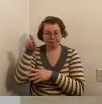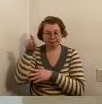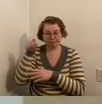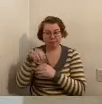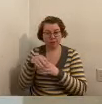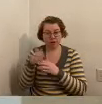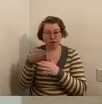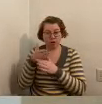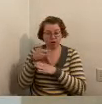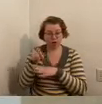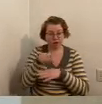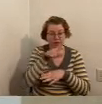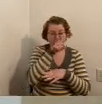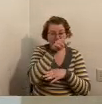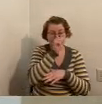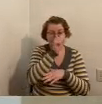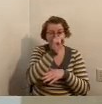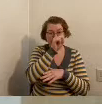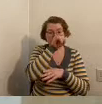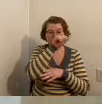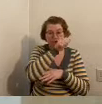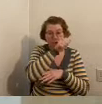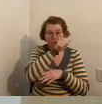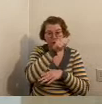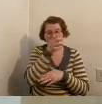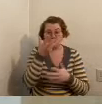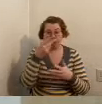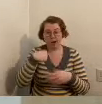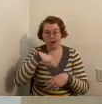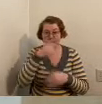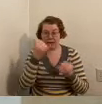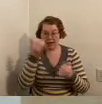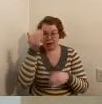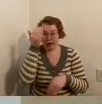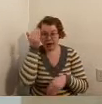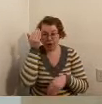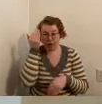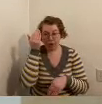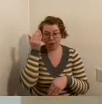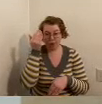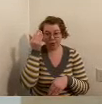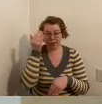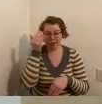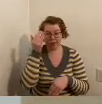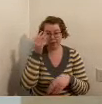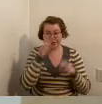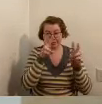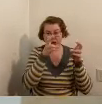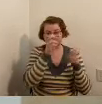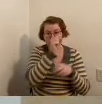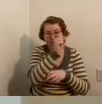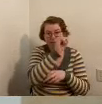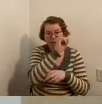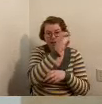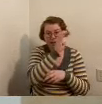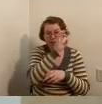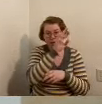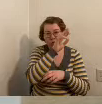And then over here is Asia, or what we now know as Siberia, Russia.